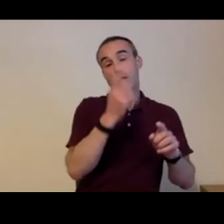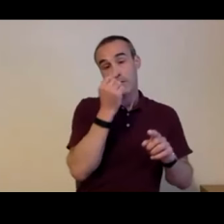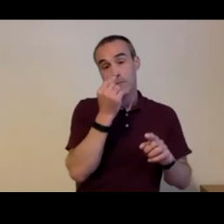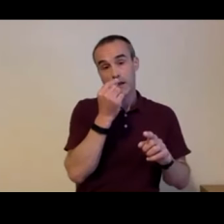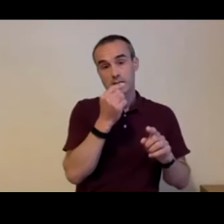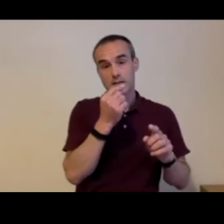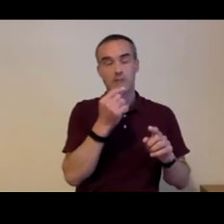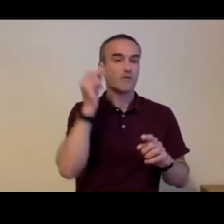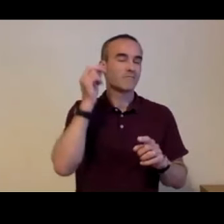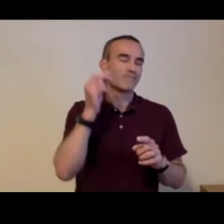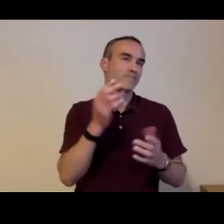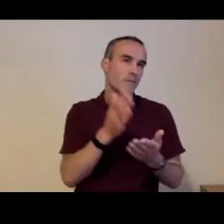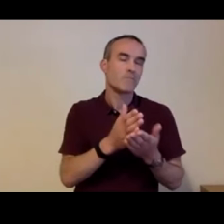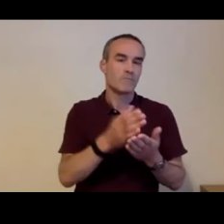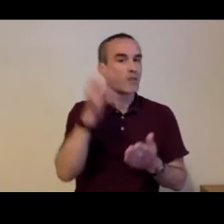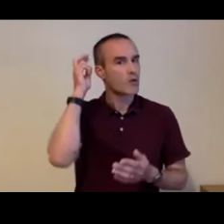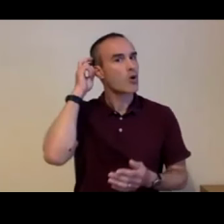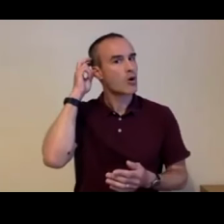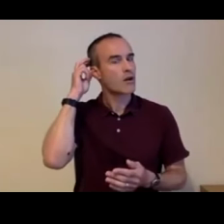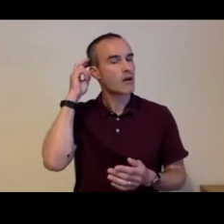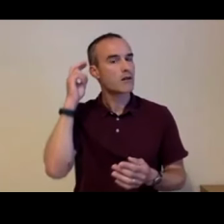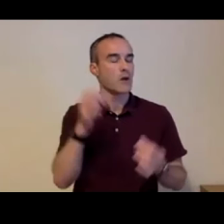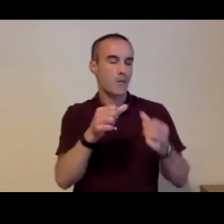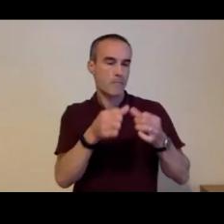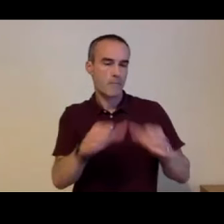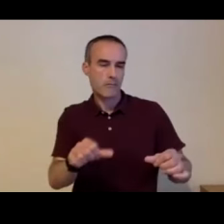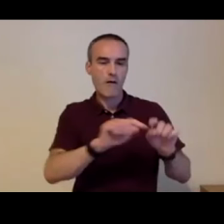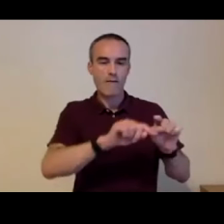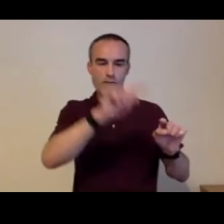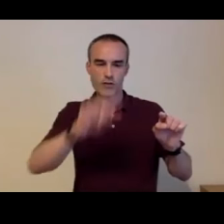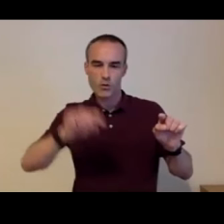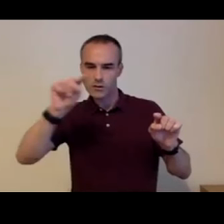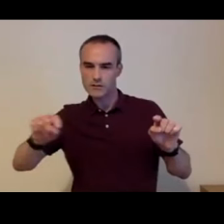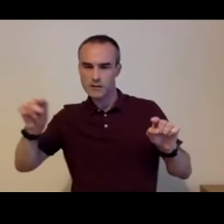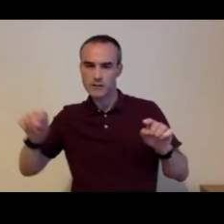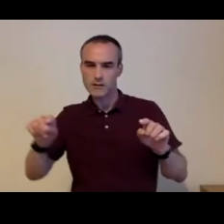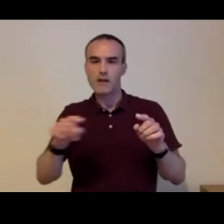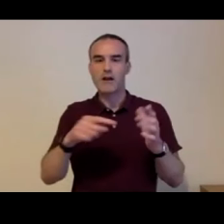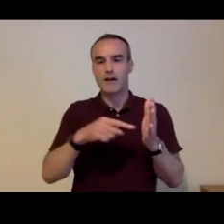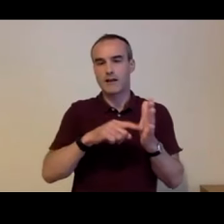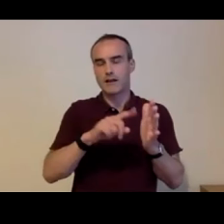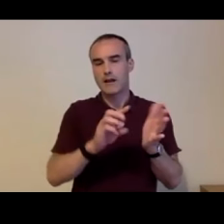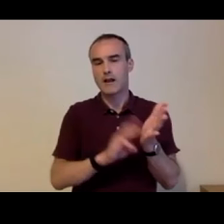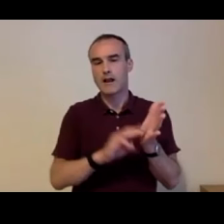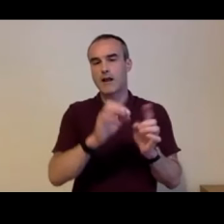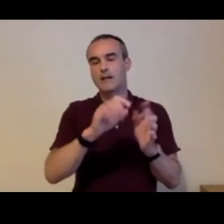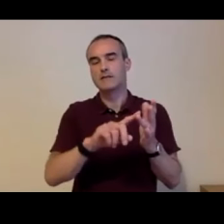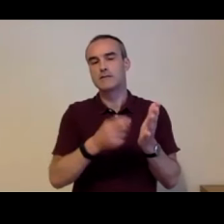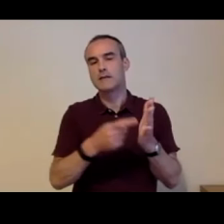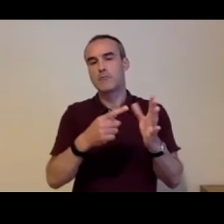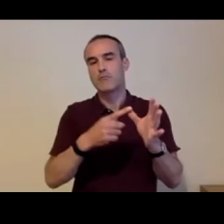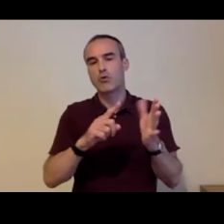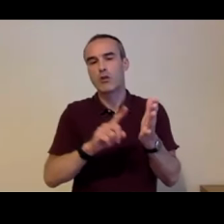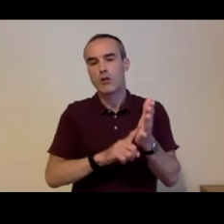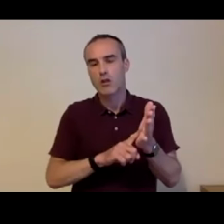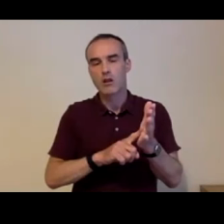the cochlea, to resolve frequency and temporal limans, small changes that the ear needs to be